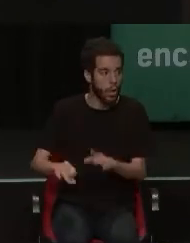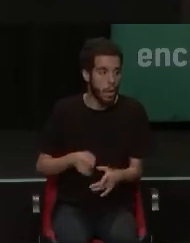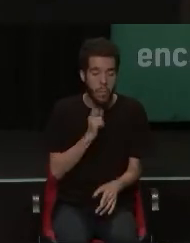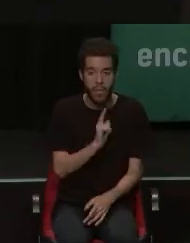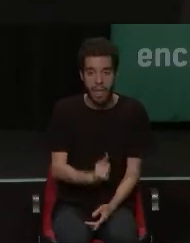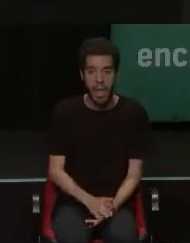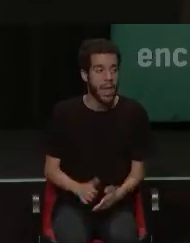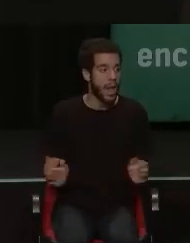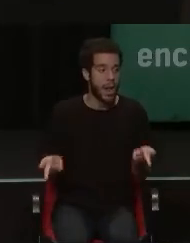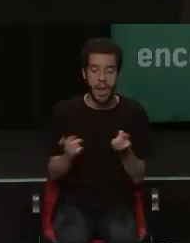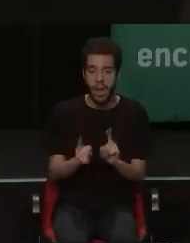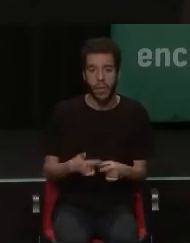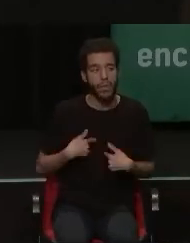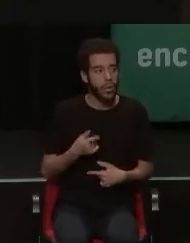contact,